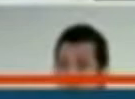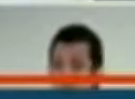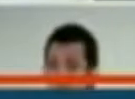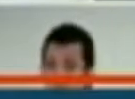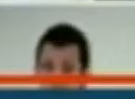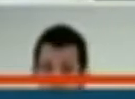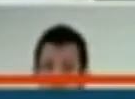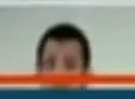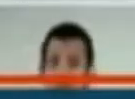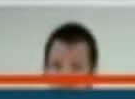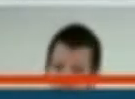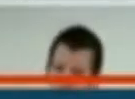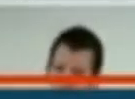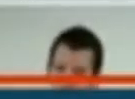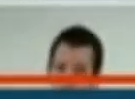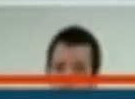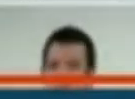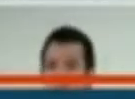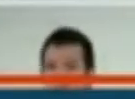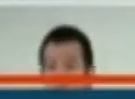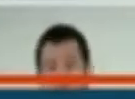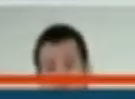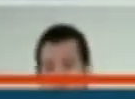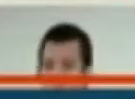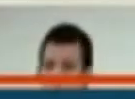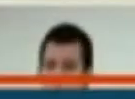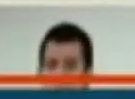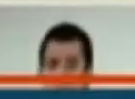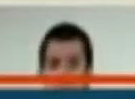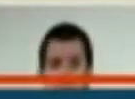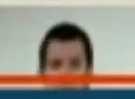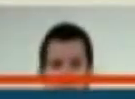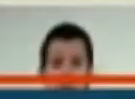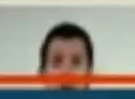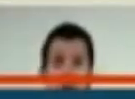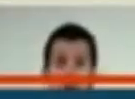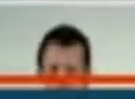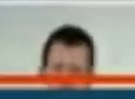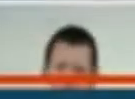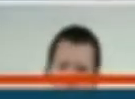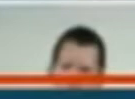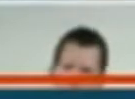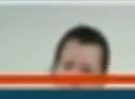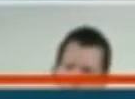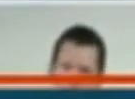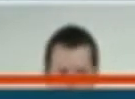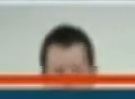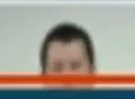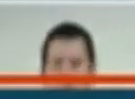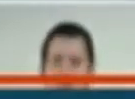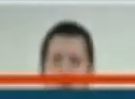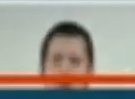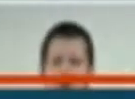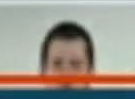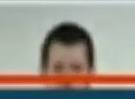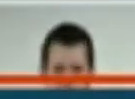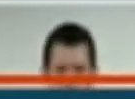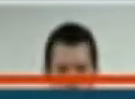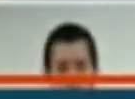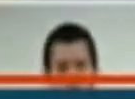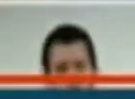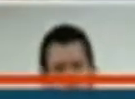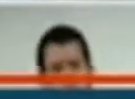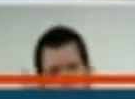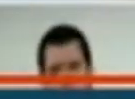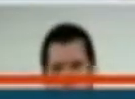cases, while recognizing that there are difficult weeks ahead in the fight against COVID-19. President Diaz-Canel stressed that there cannot